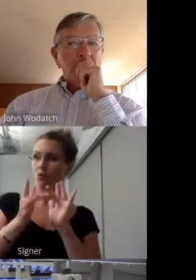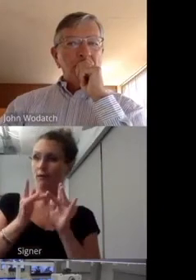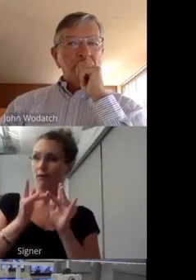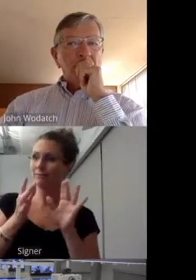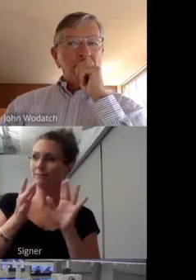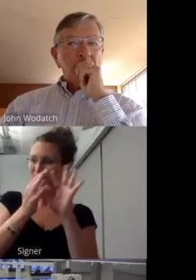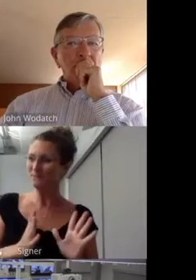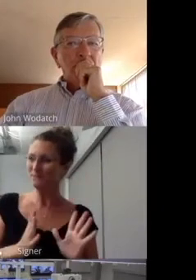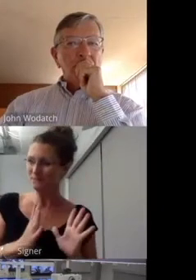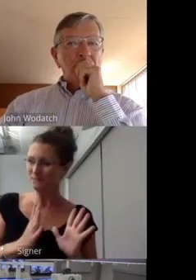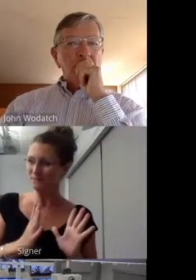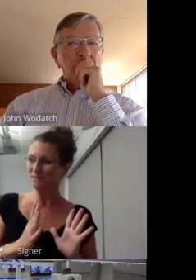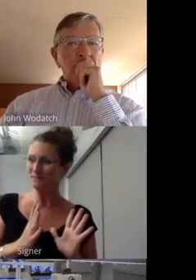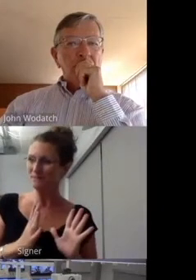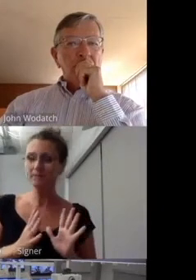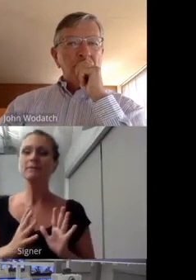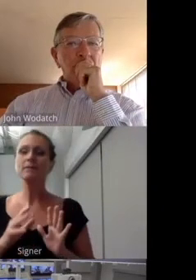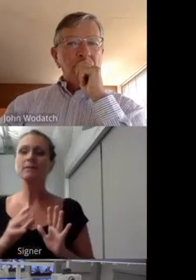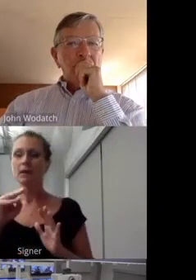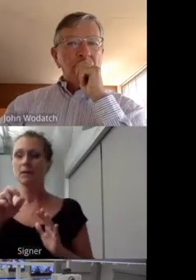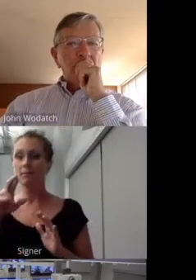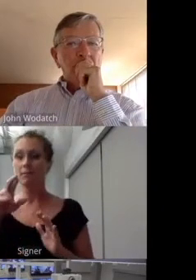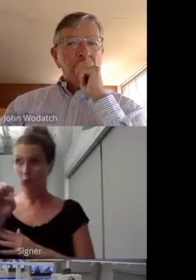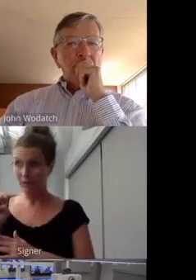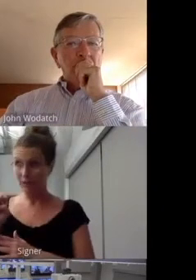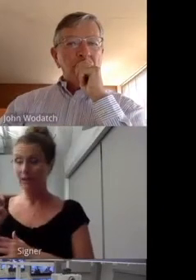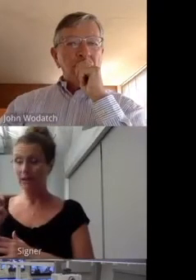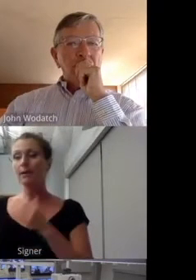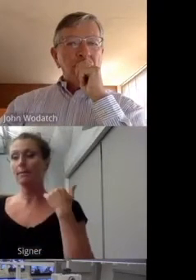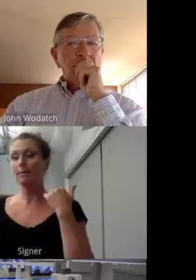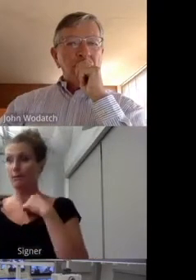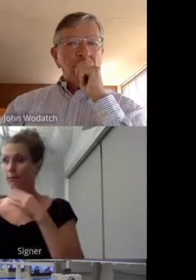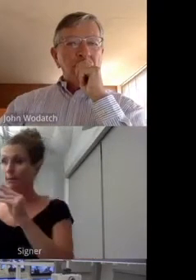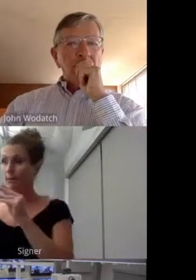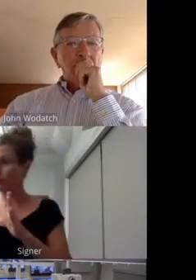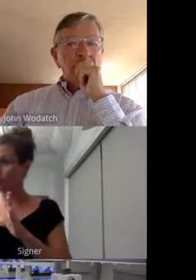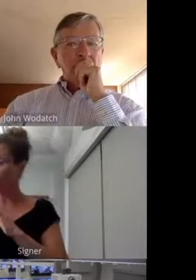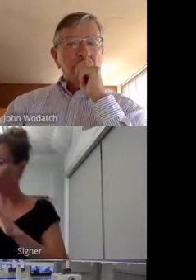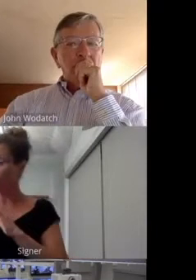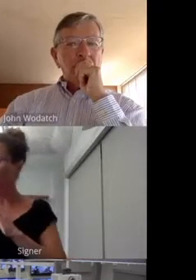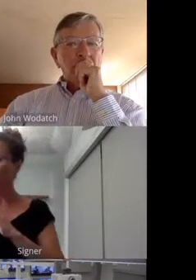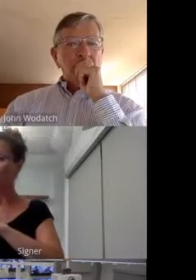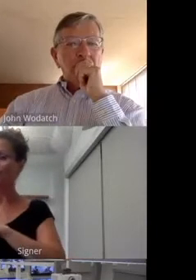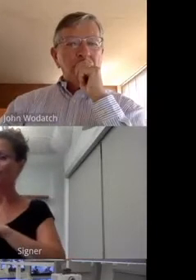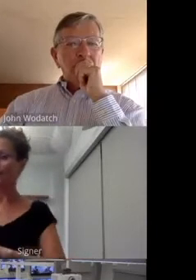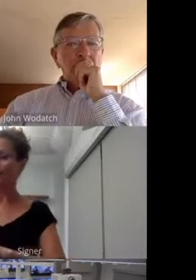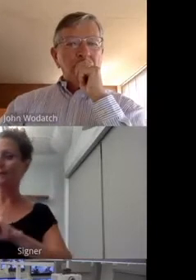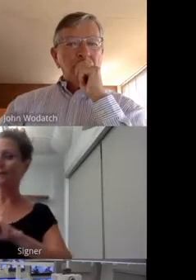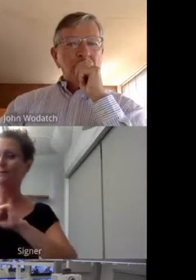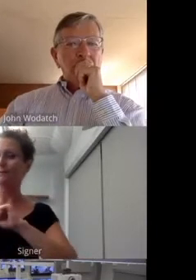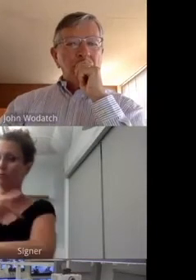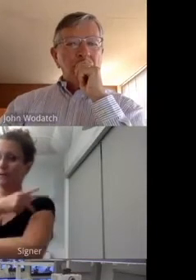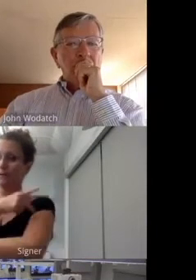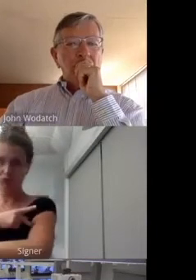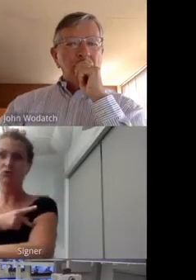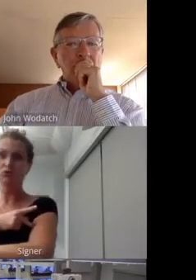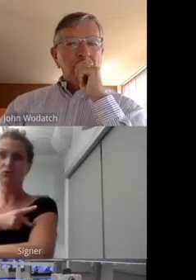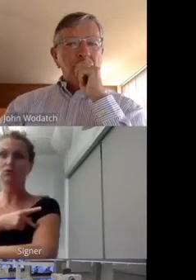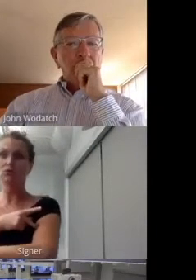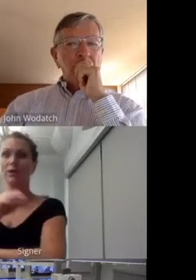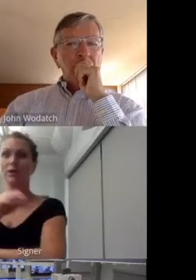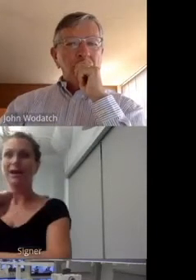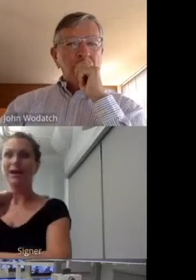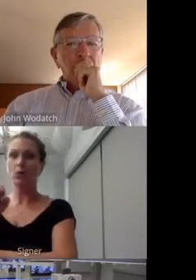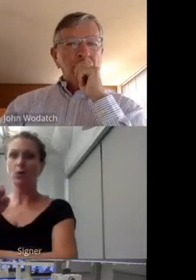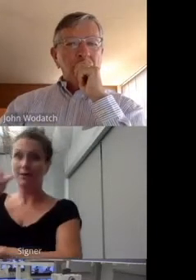Butriani, who was the minister who brought in Canada's first provincial accessibility law. We've got two others in Canada,